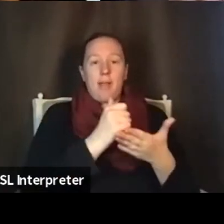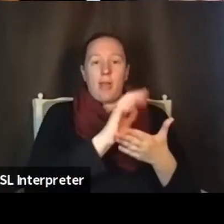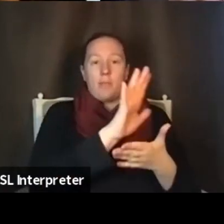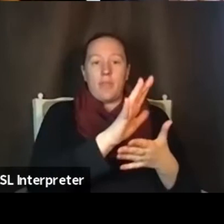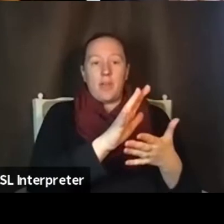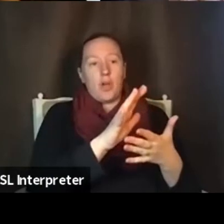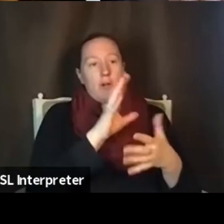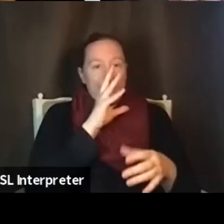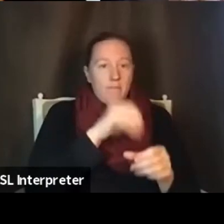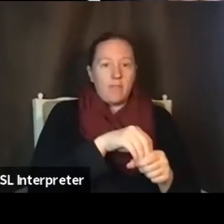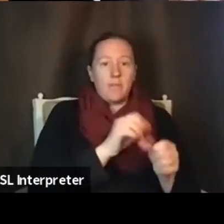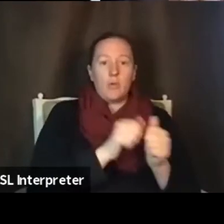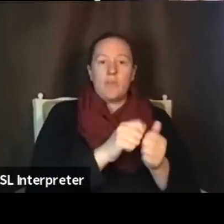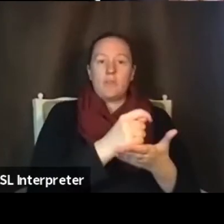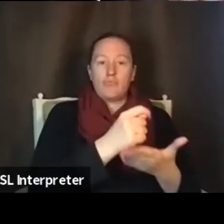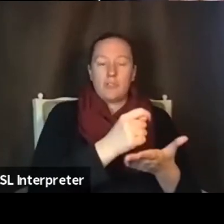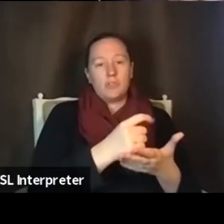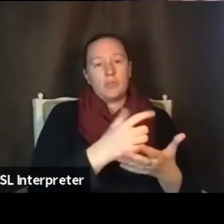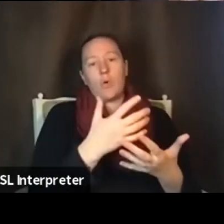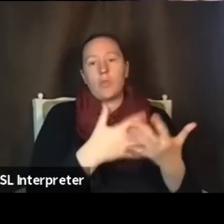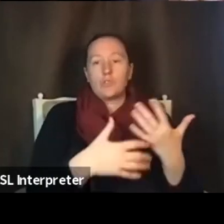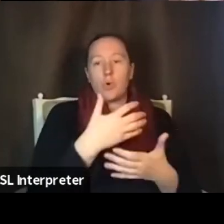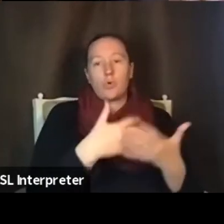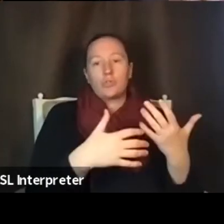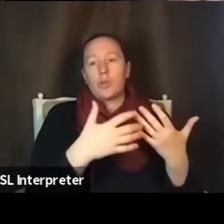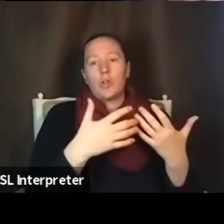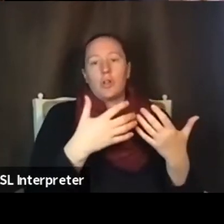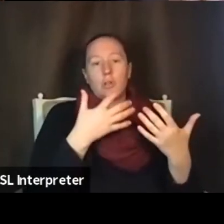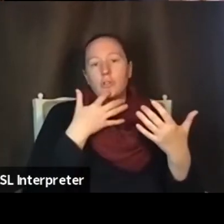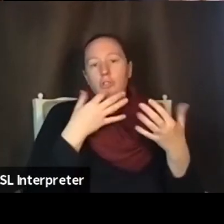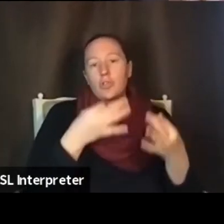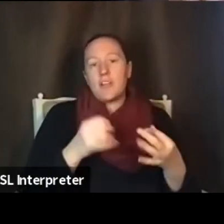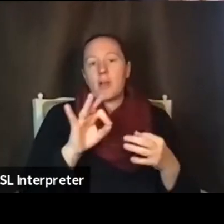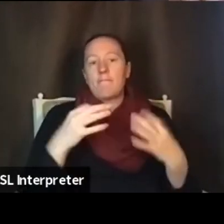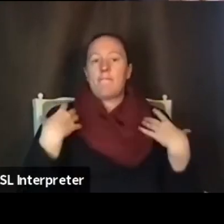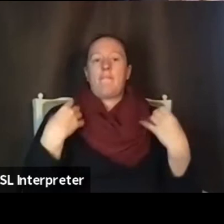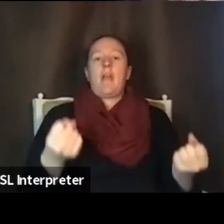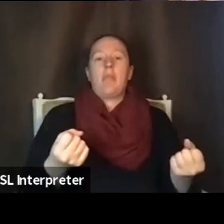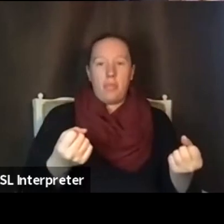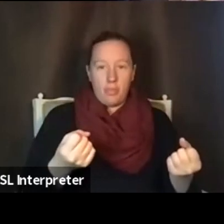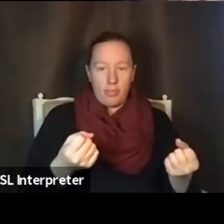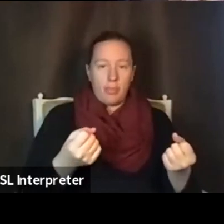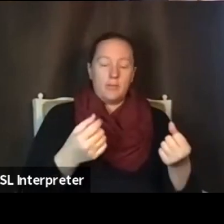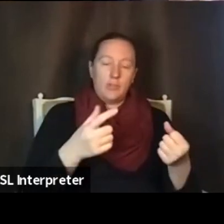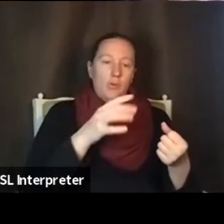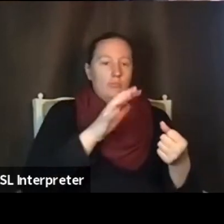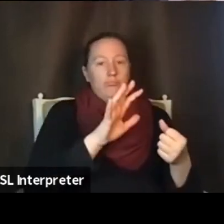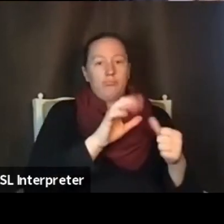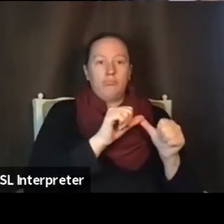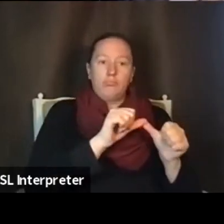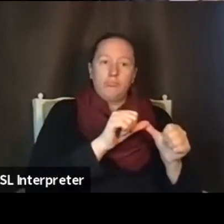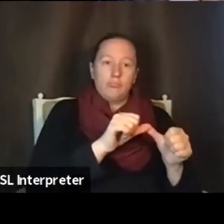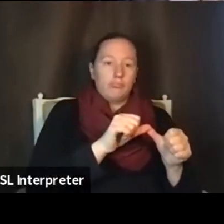So those social determinants of health certainly was another component, certainly of need in terms of being able to